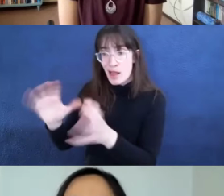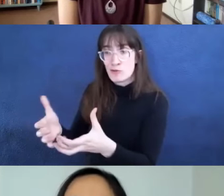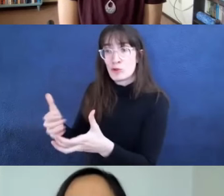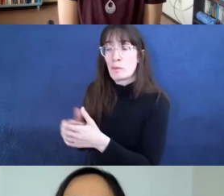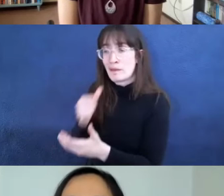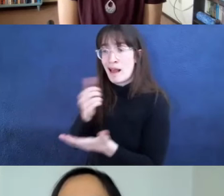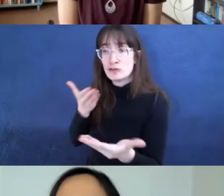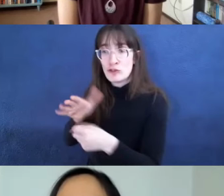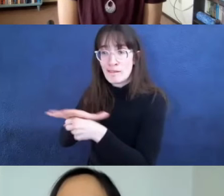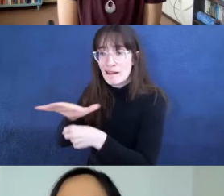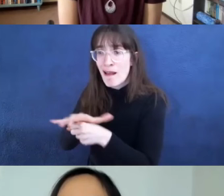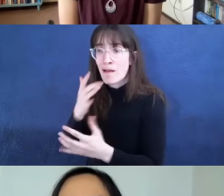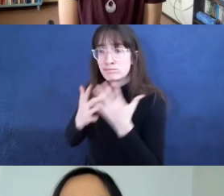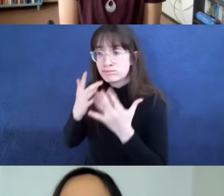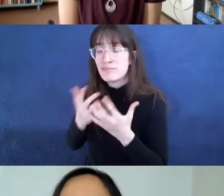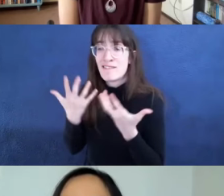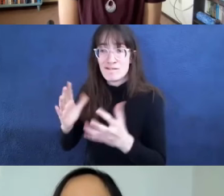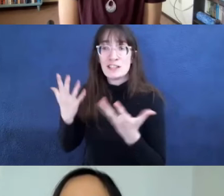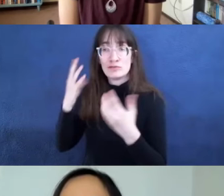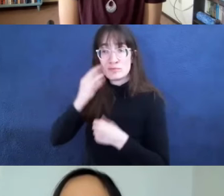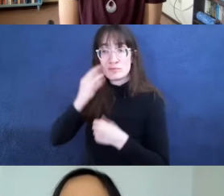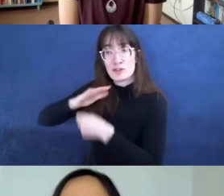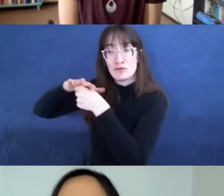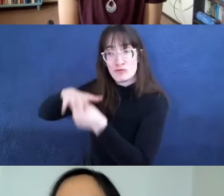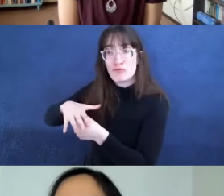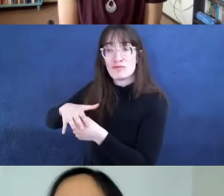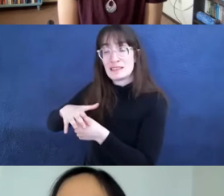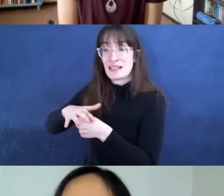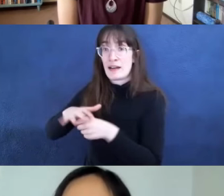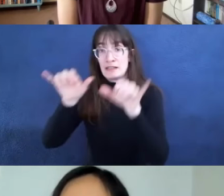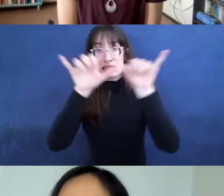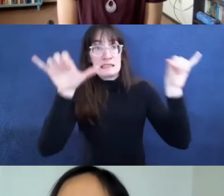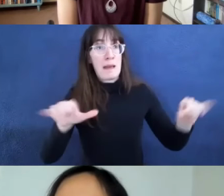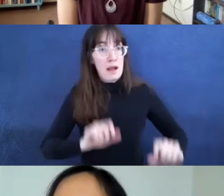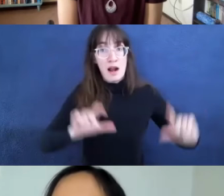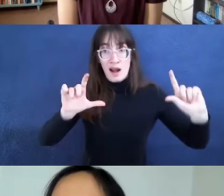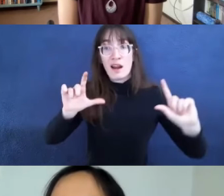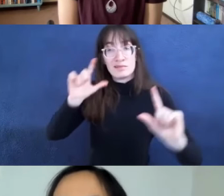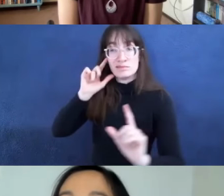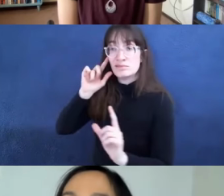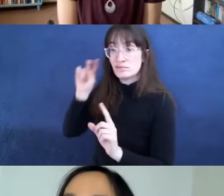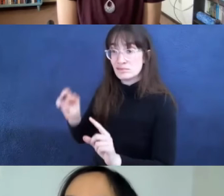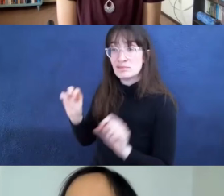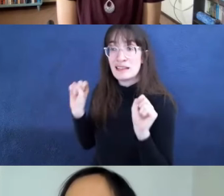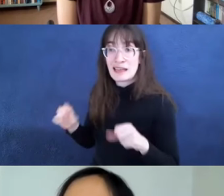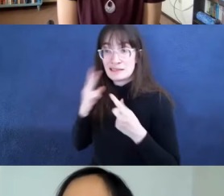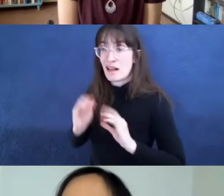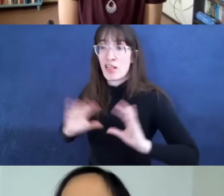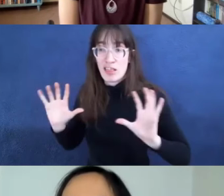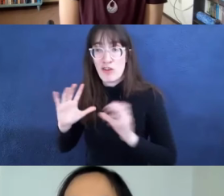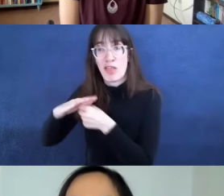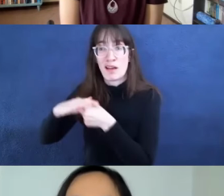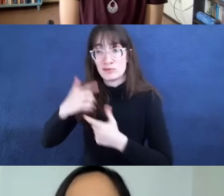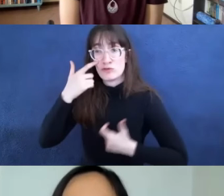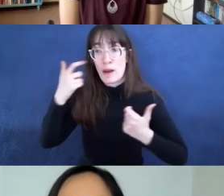and experiences trauma from like a systemic lens? Oh, today is